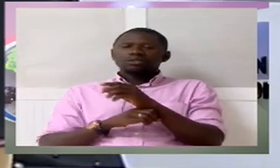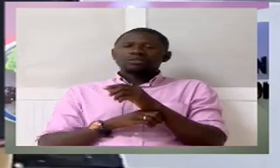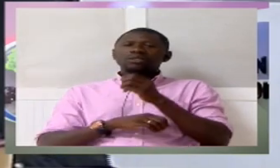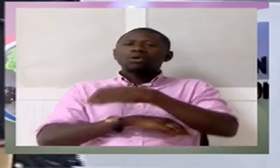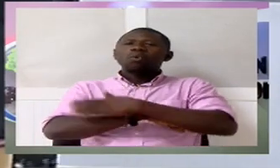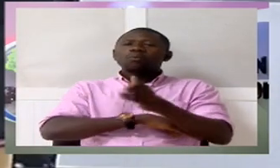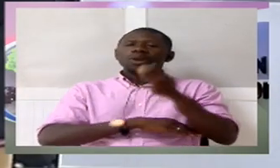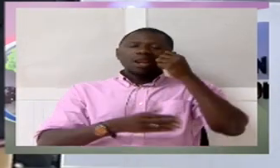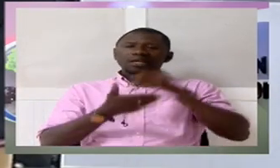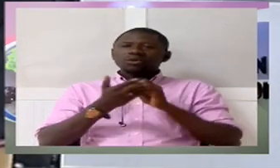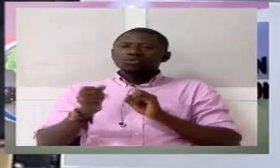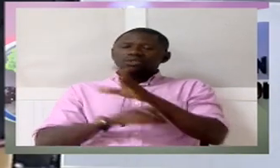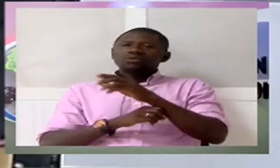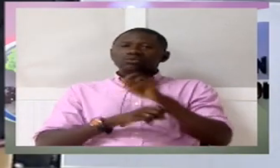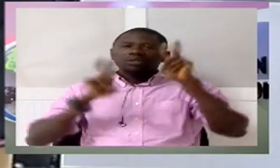The open letter.